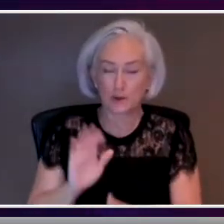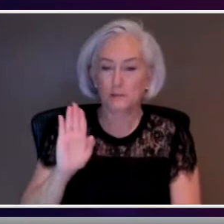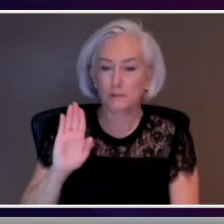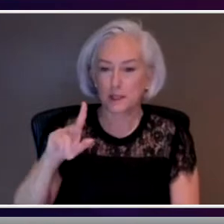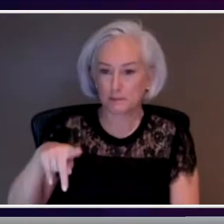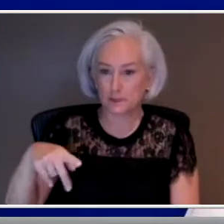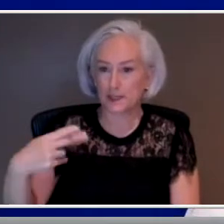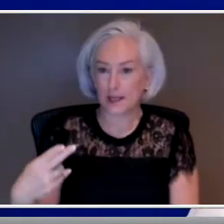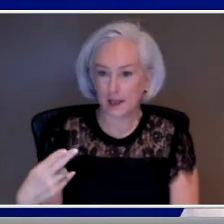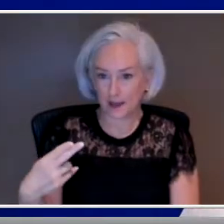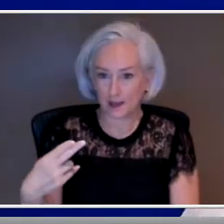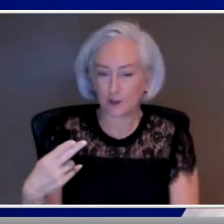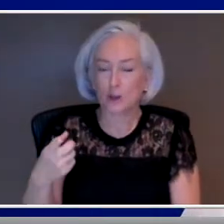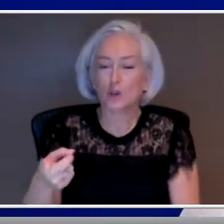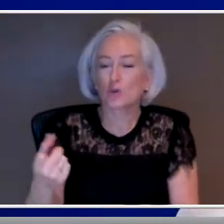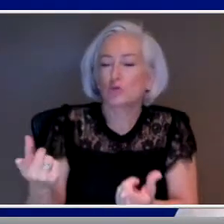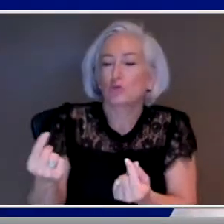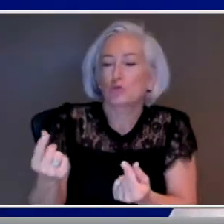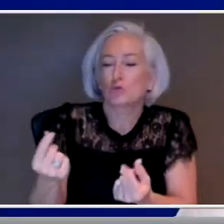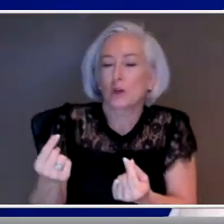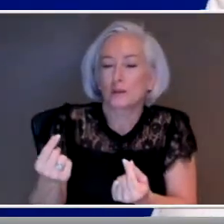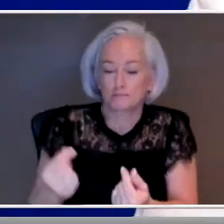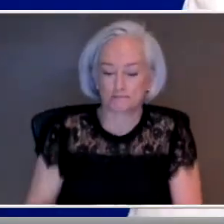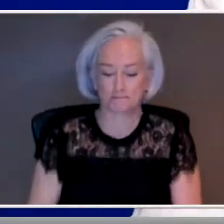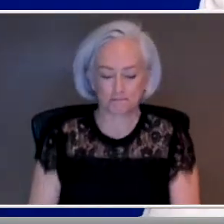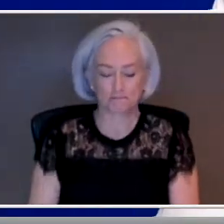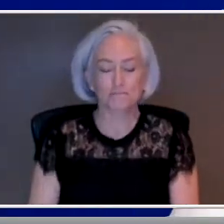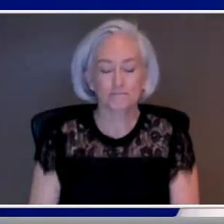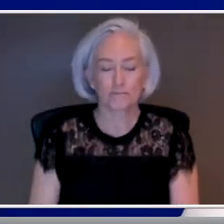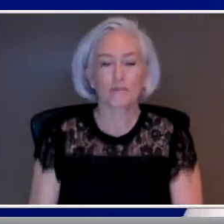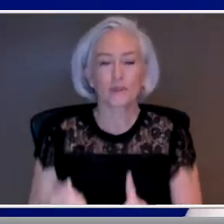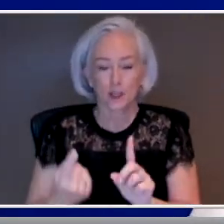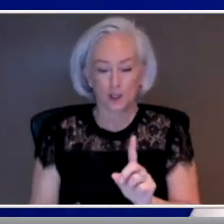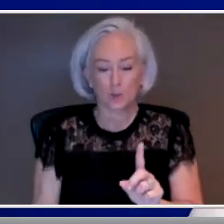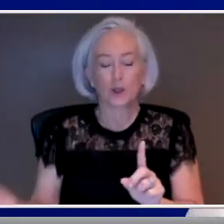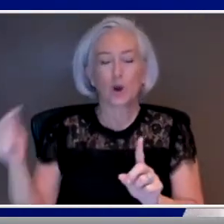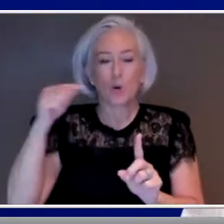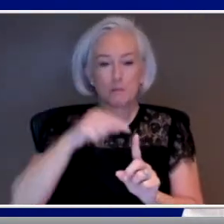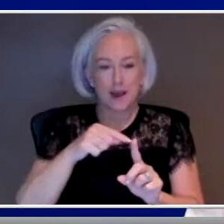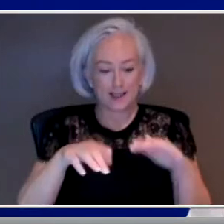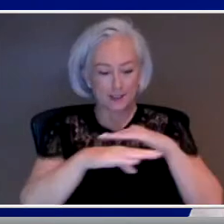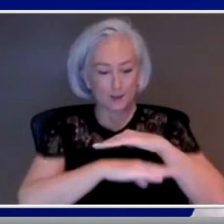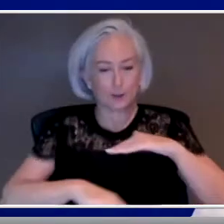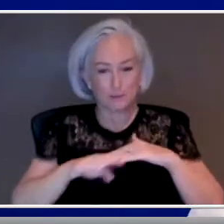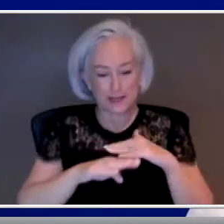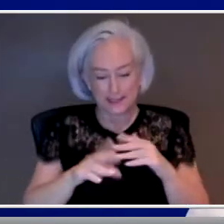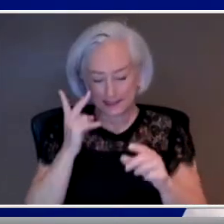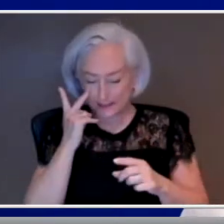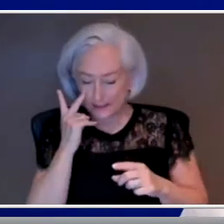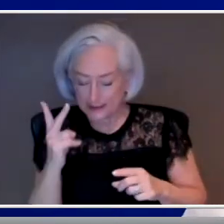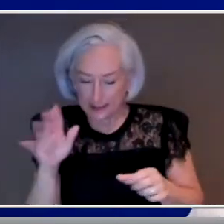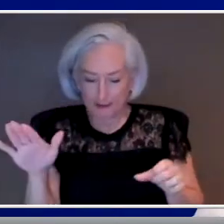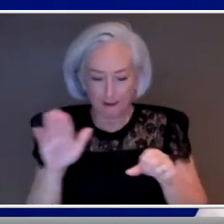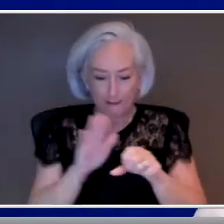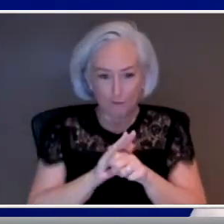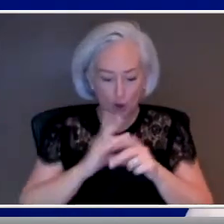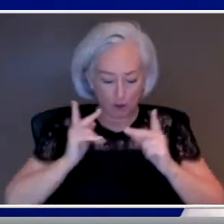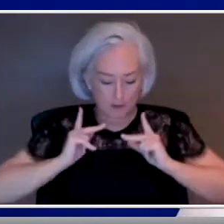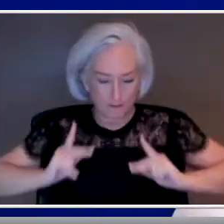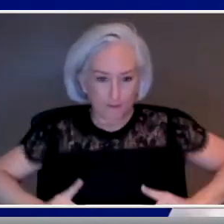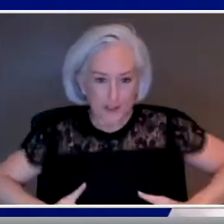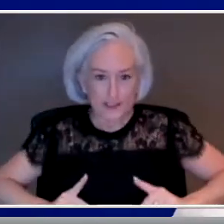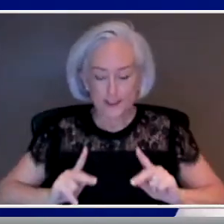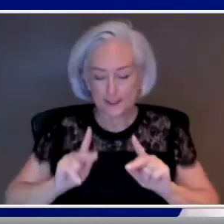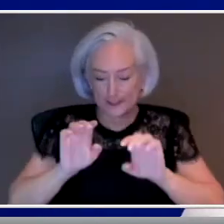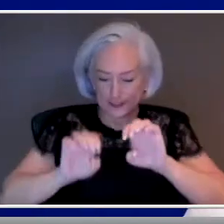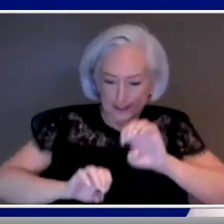what? Well, first of all, kind of take it back to basics. You want to do sort of a full, history and physical exam, make sure you're understanding the problem, screen